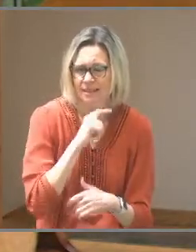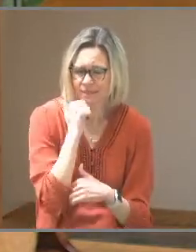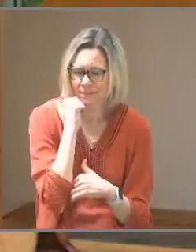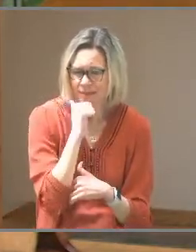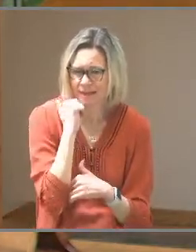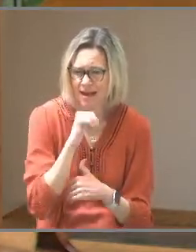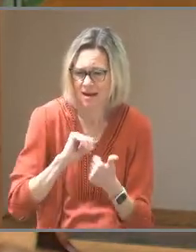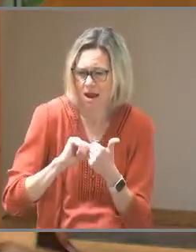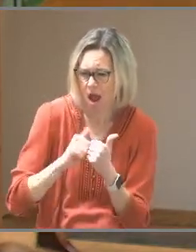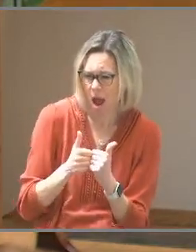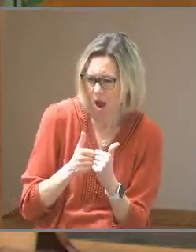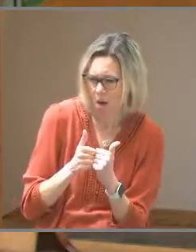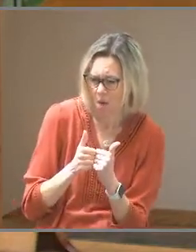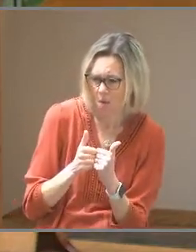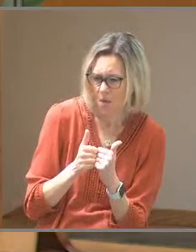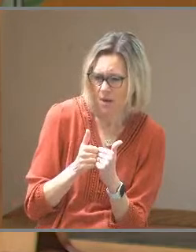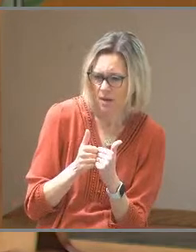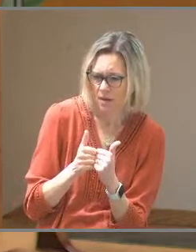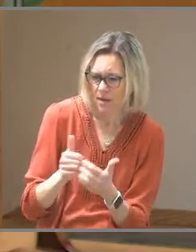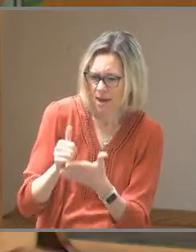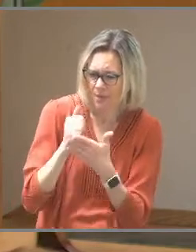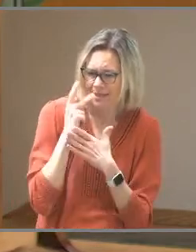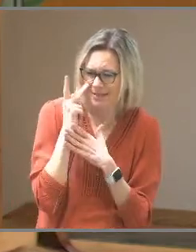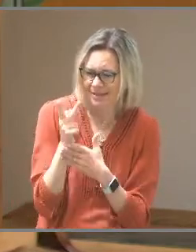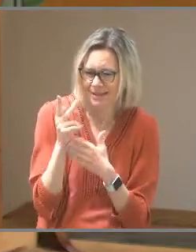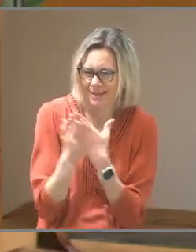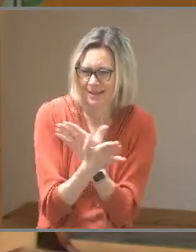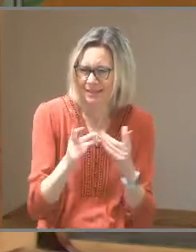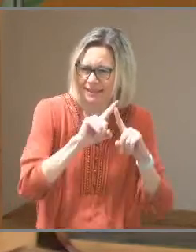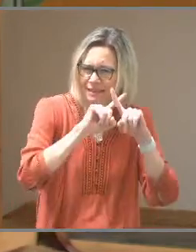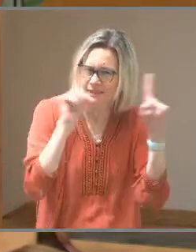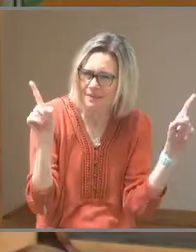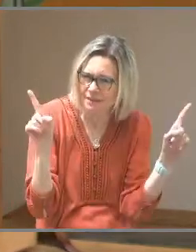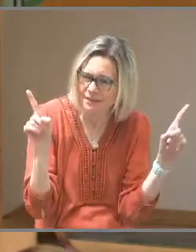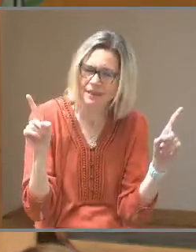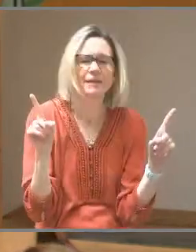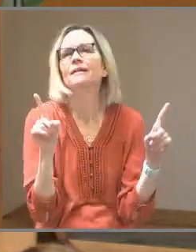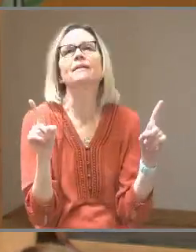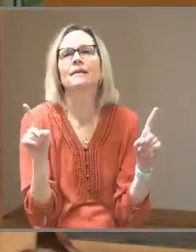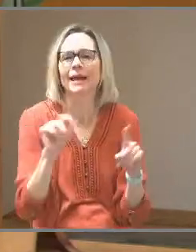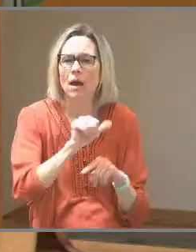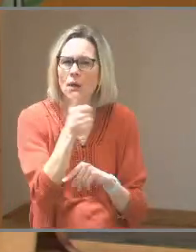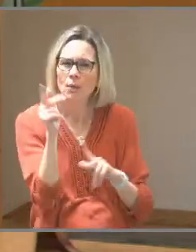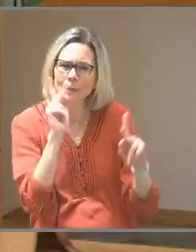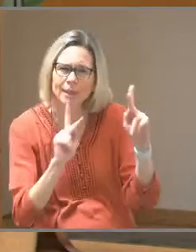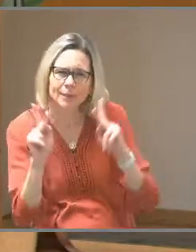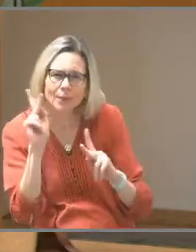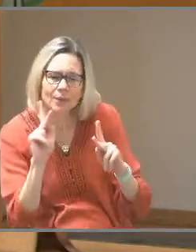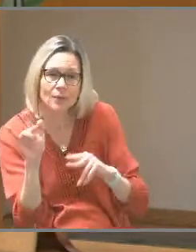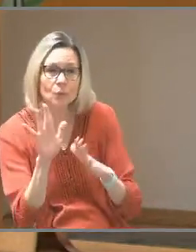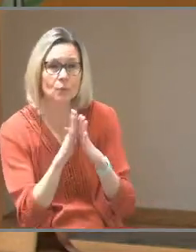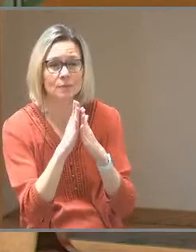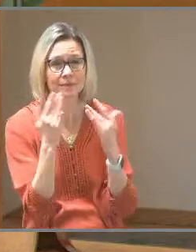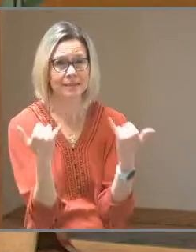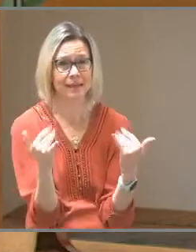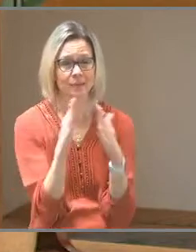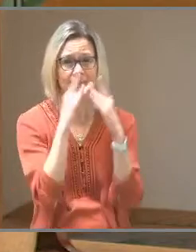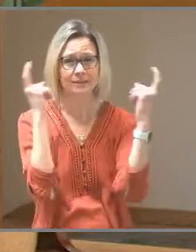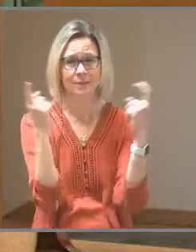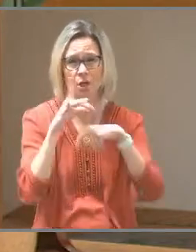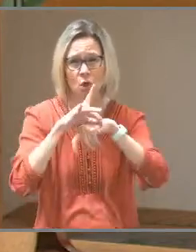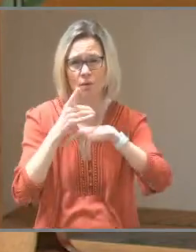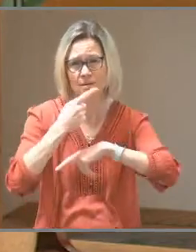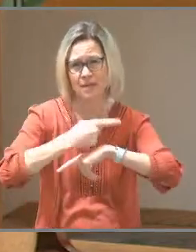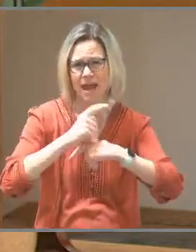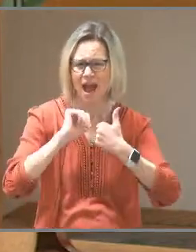helps us to see things differently, how we see other people, but also today as we celebrate Earth Day, how we look